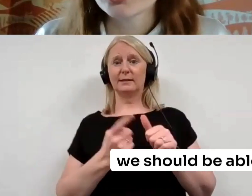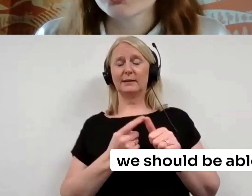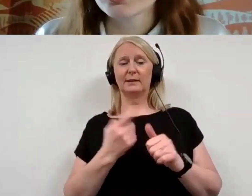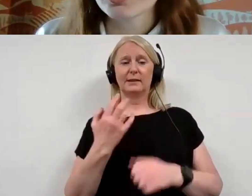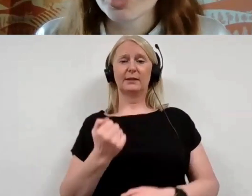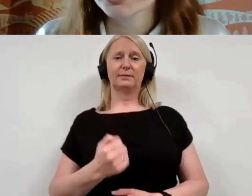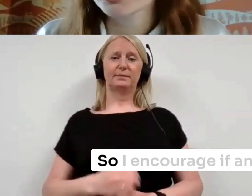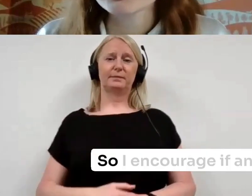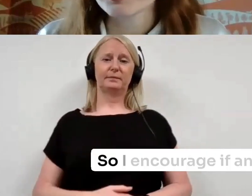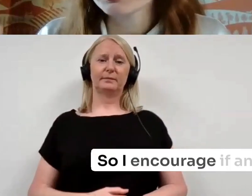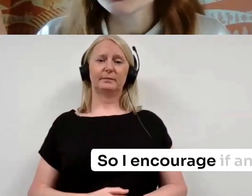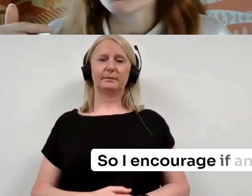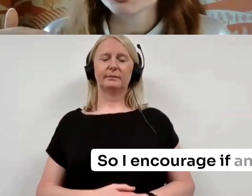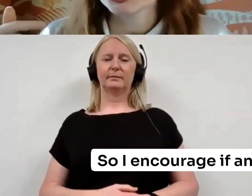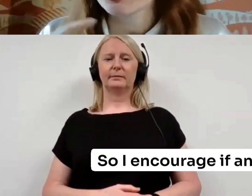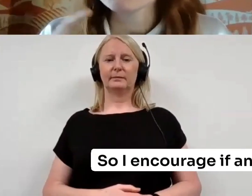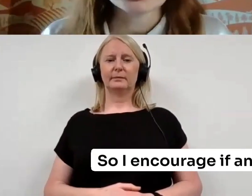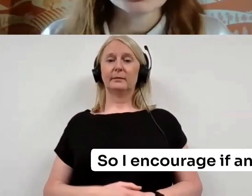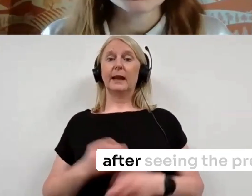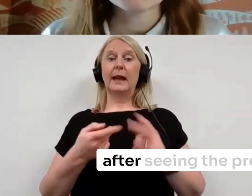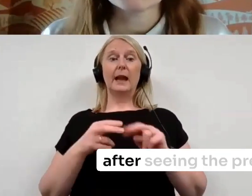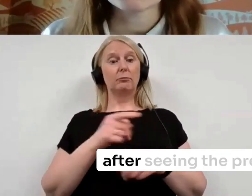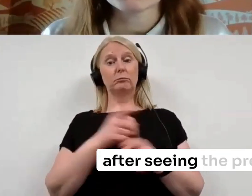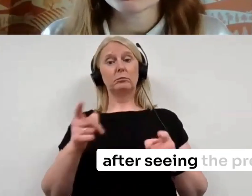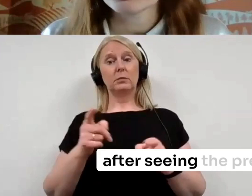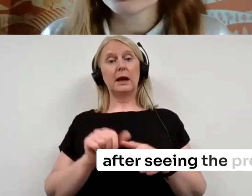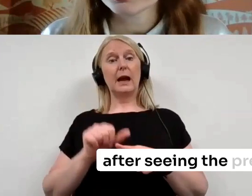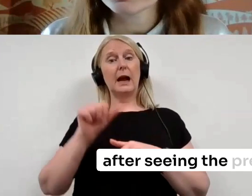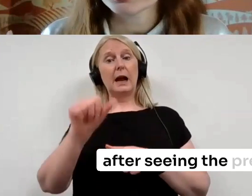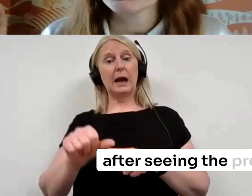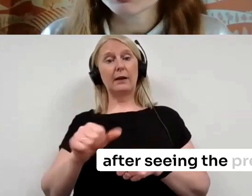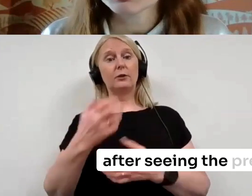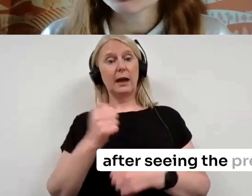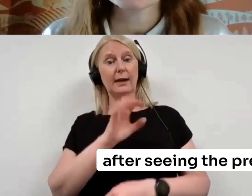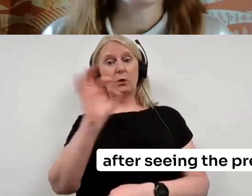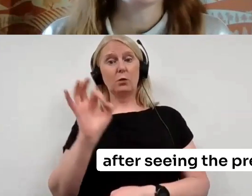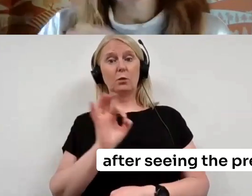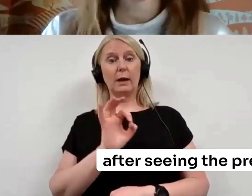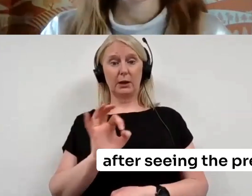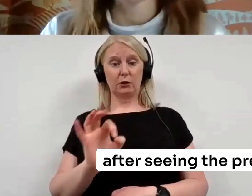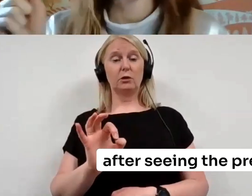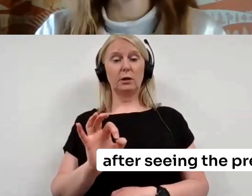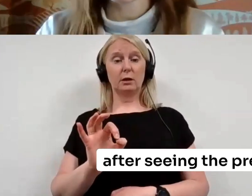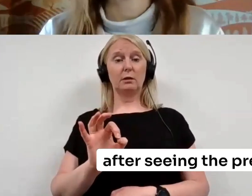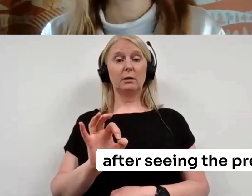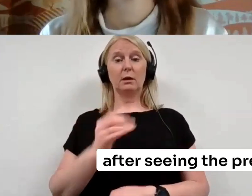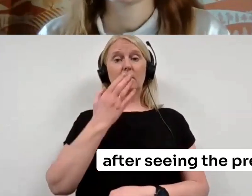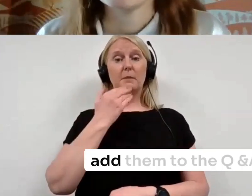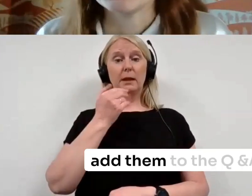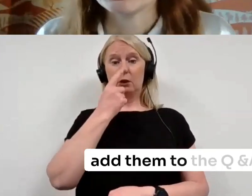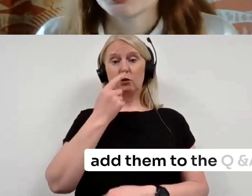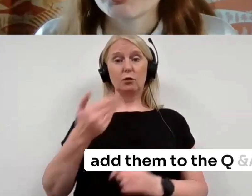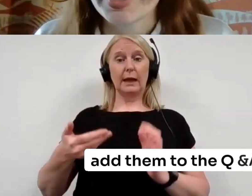few. So I encourage, if anybody's got a question after seeing the presentation, feel free